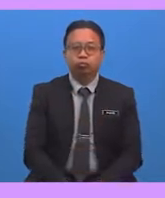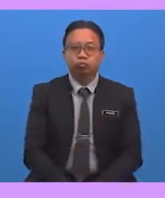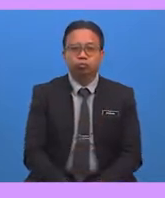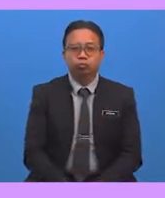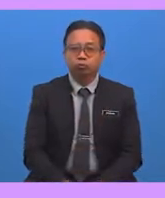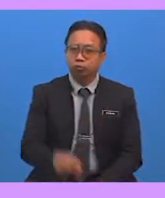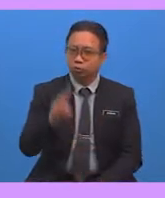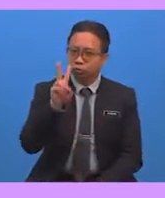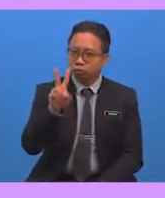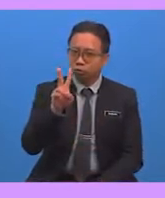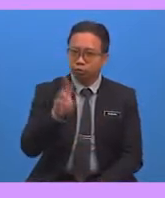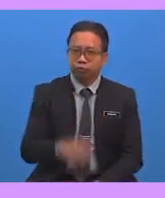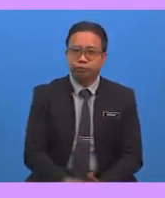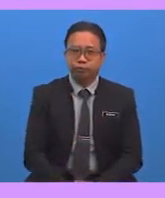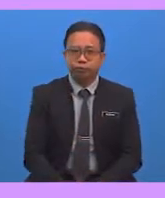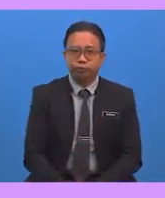Point two,